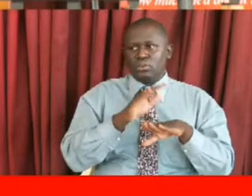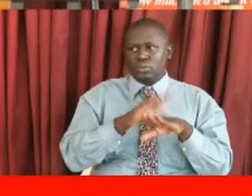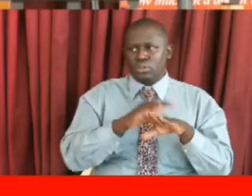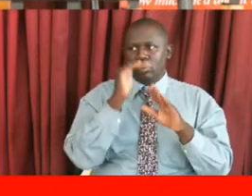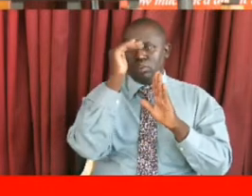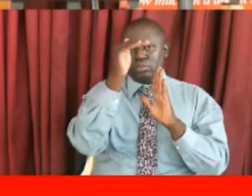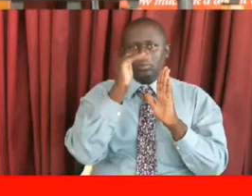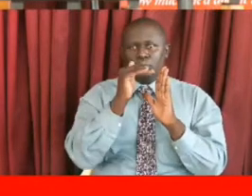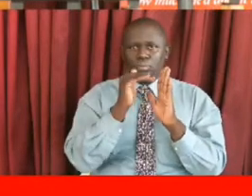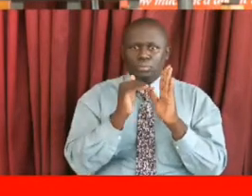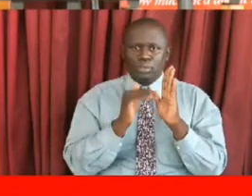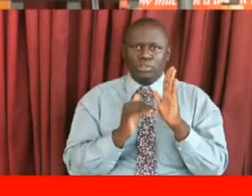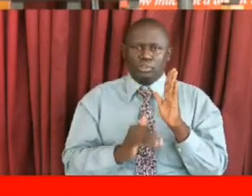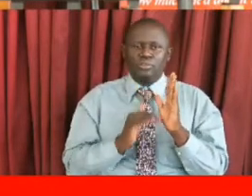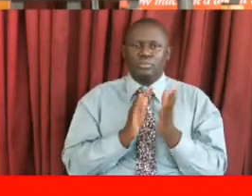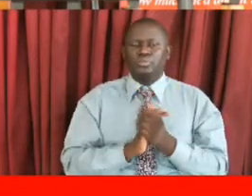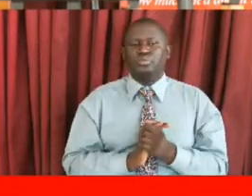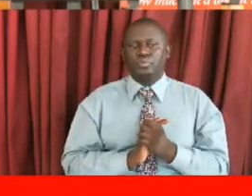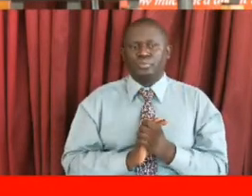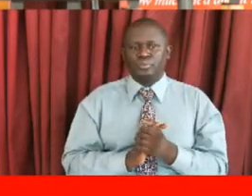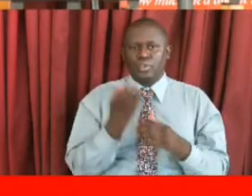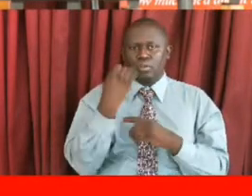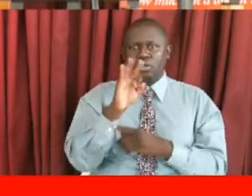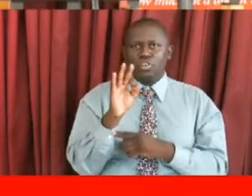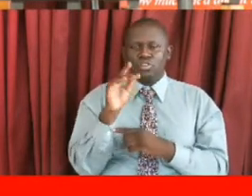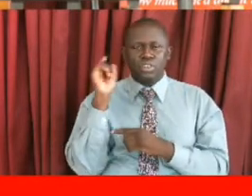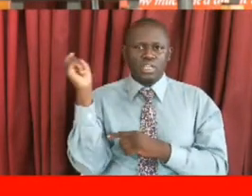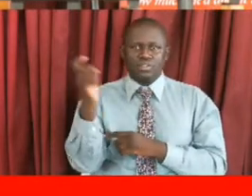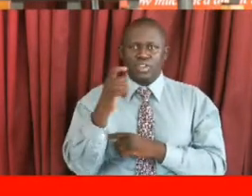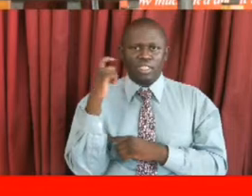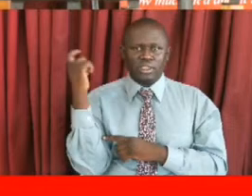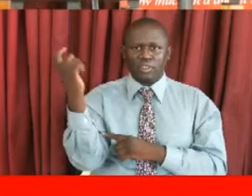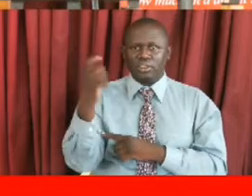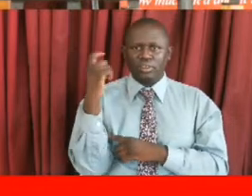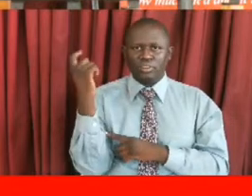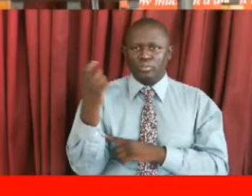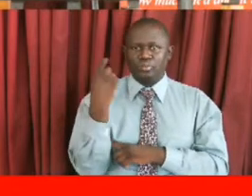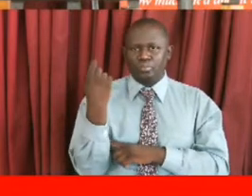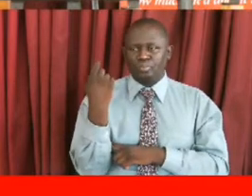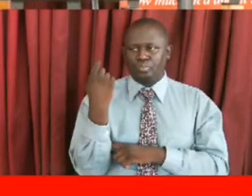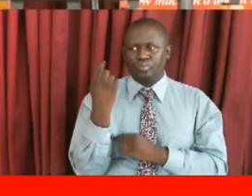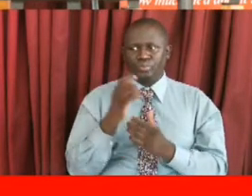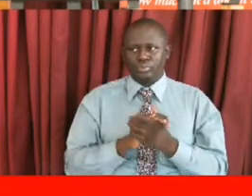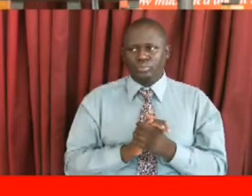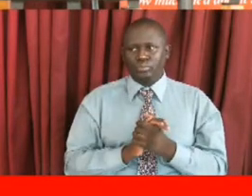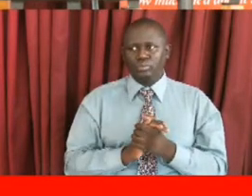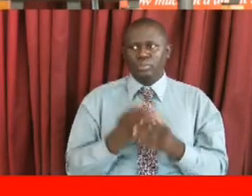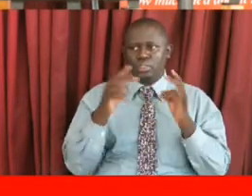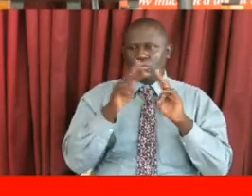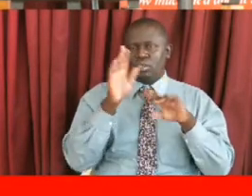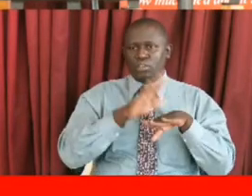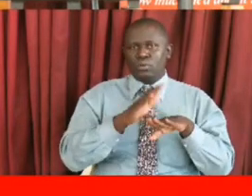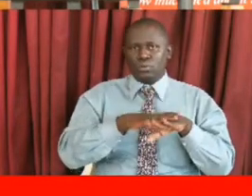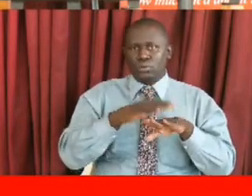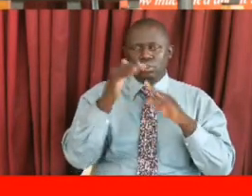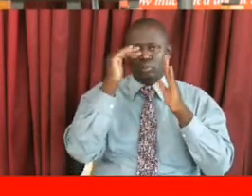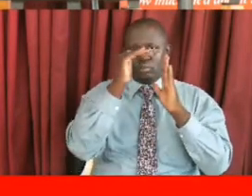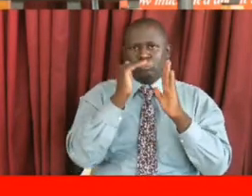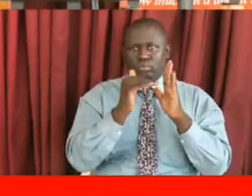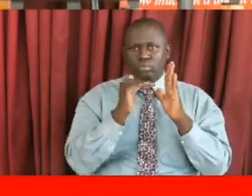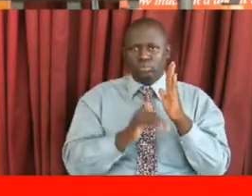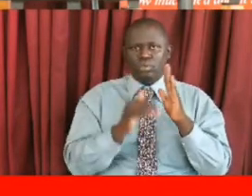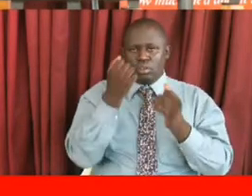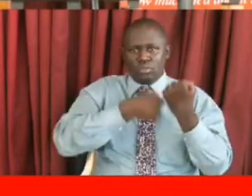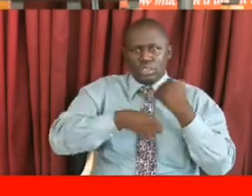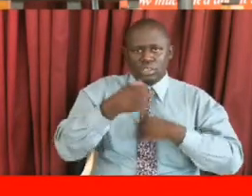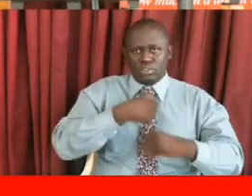sequence of events a very good one in the